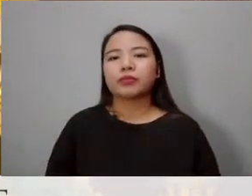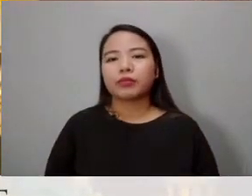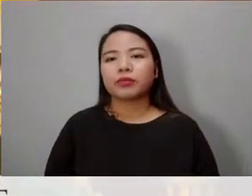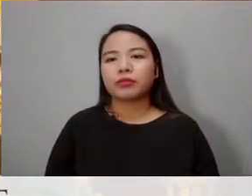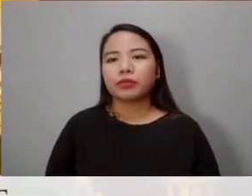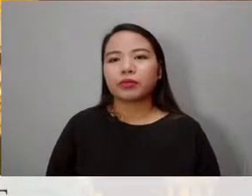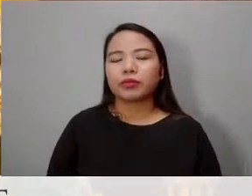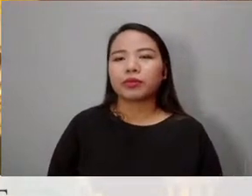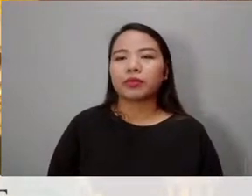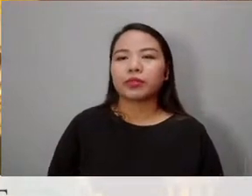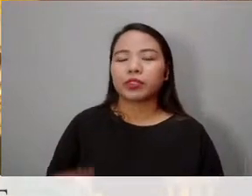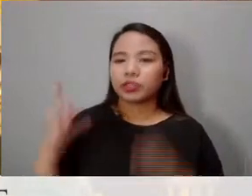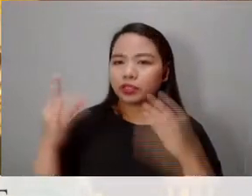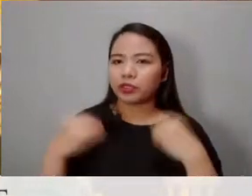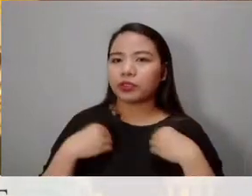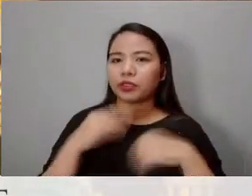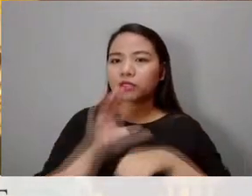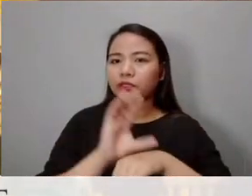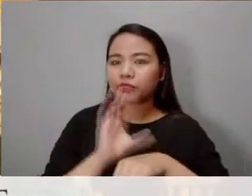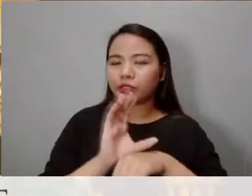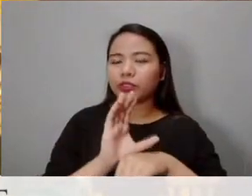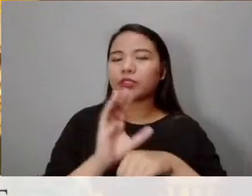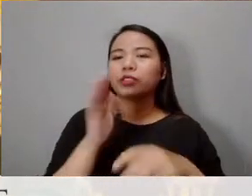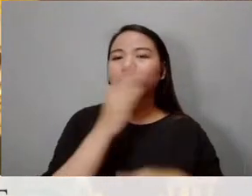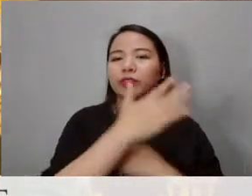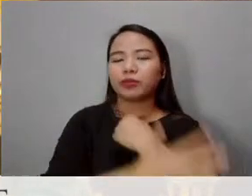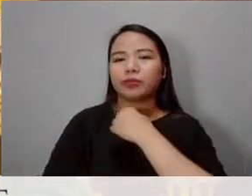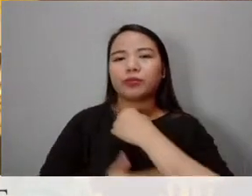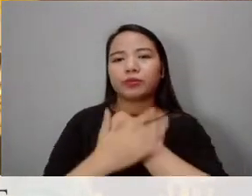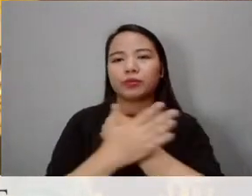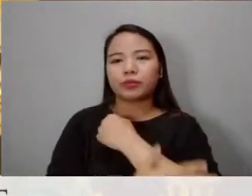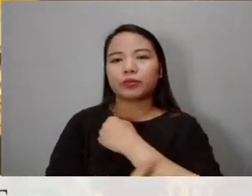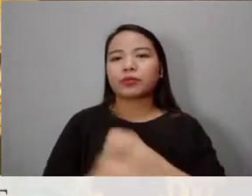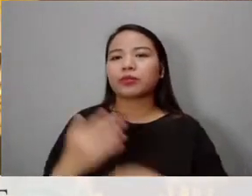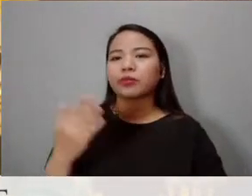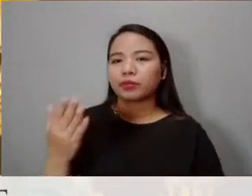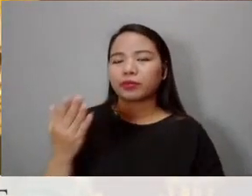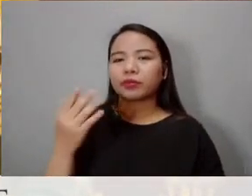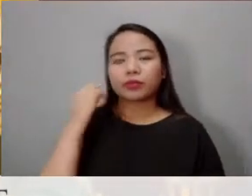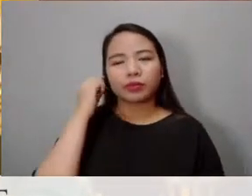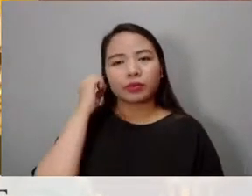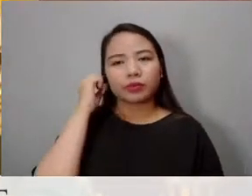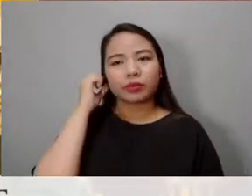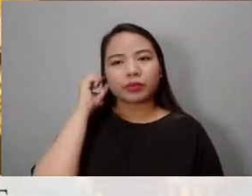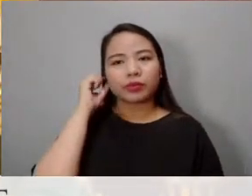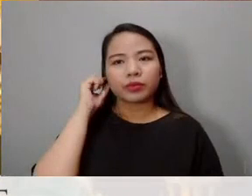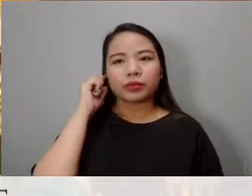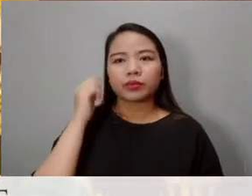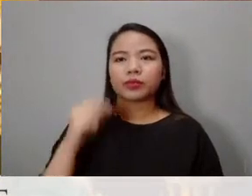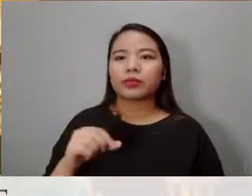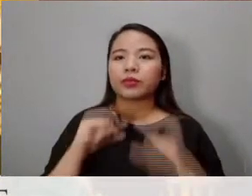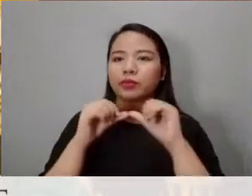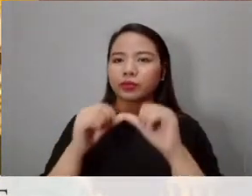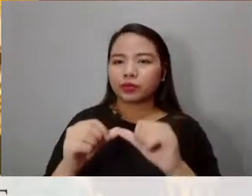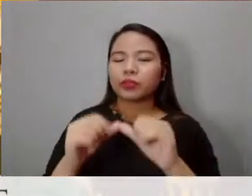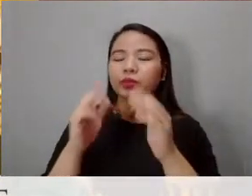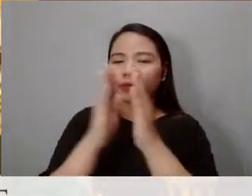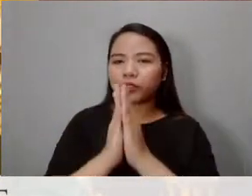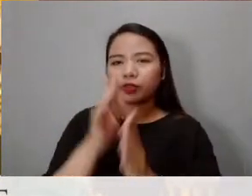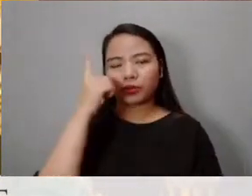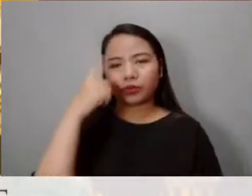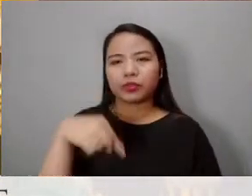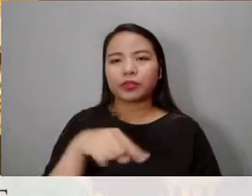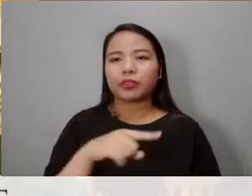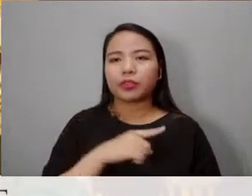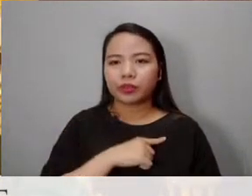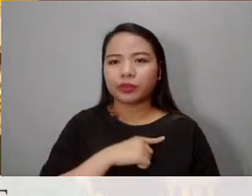Church in our country. Your Eminence, please continue praying for us and rest assured